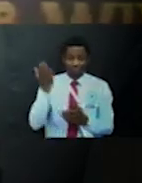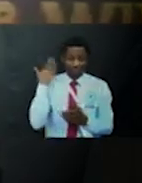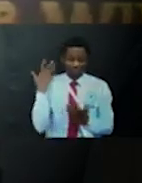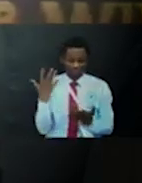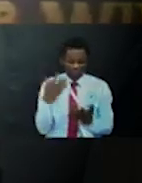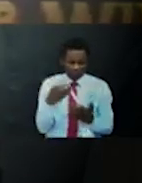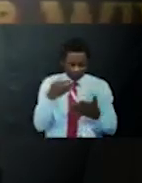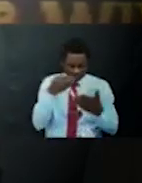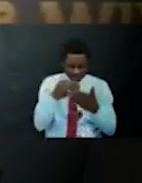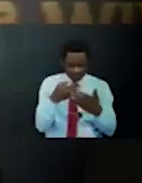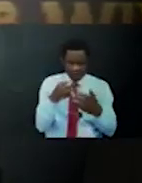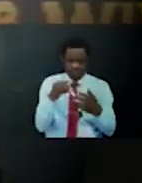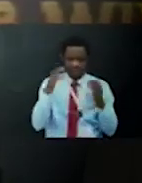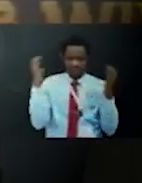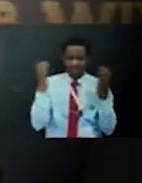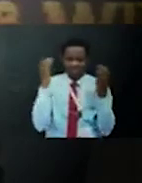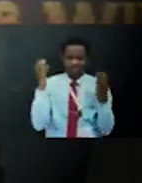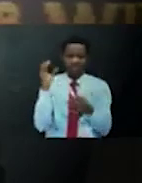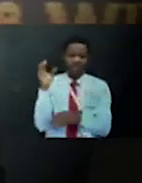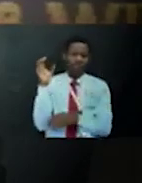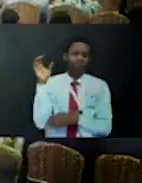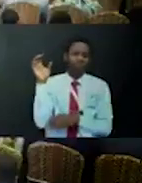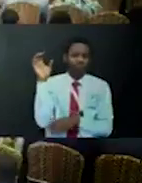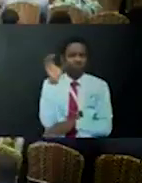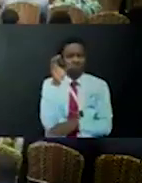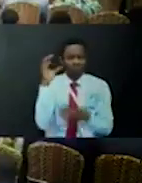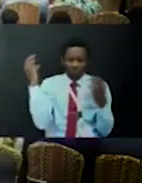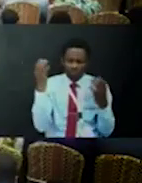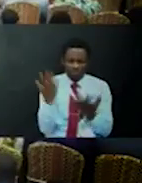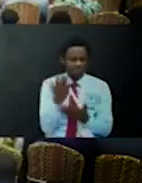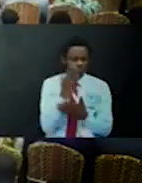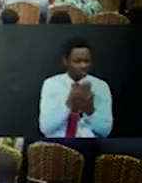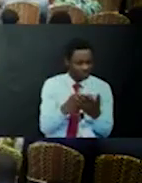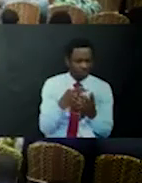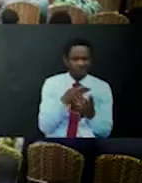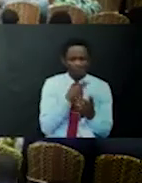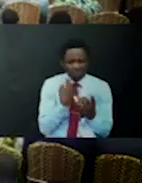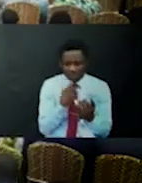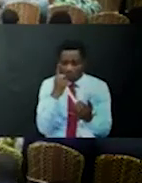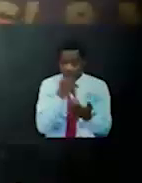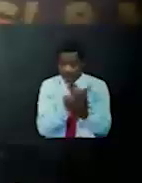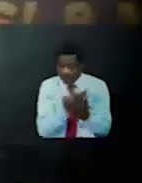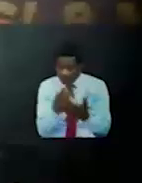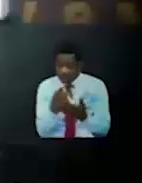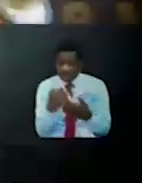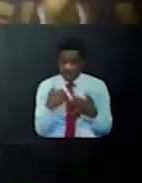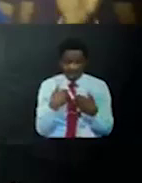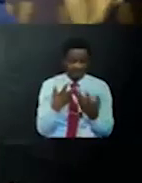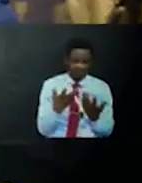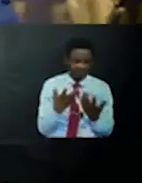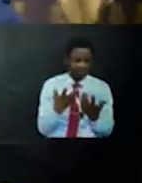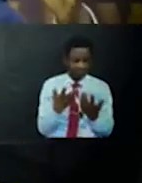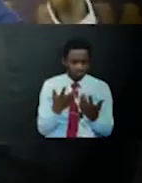Christmas convention was just around the corner, and then some pastors, a week to the Christmas convention, were having